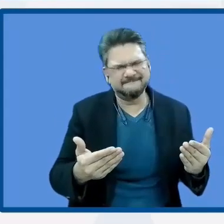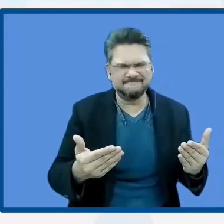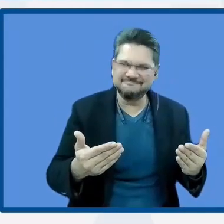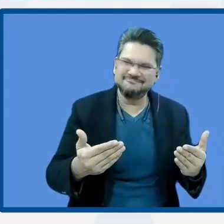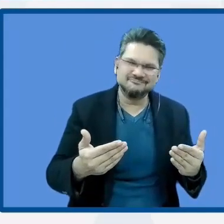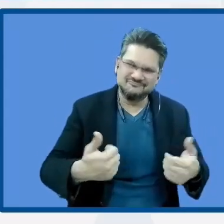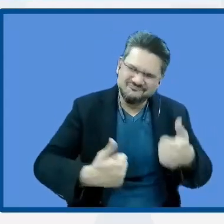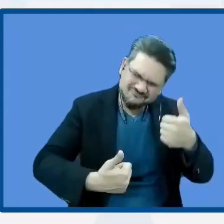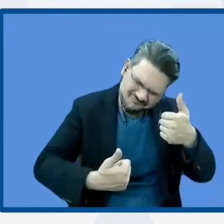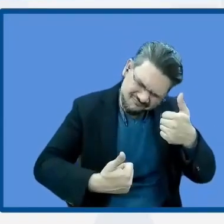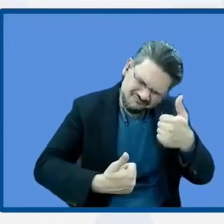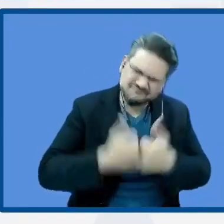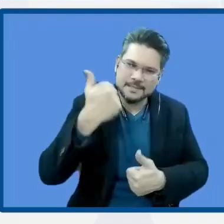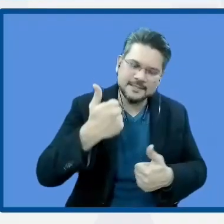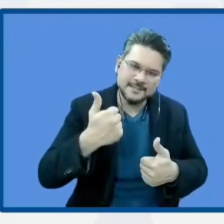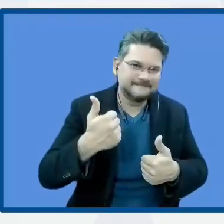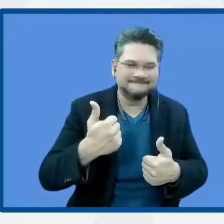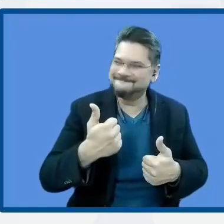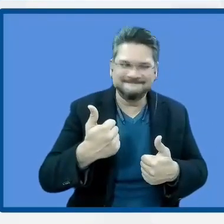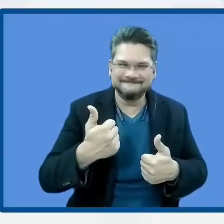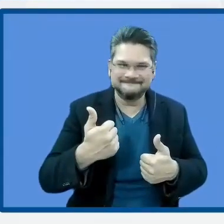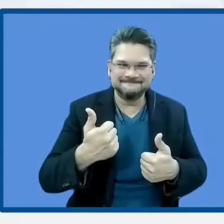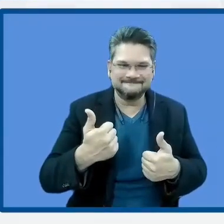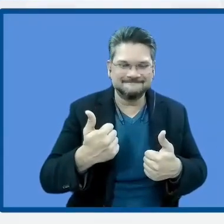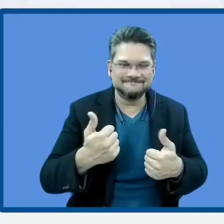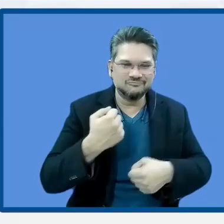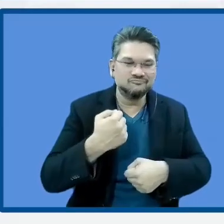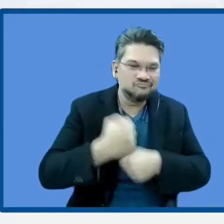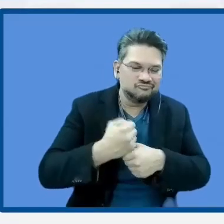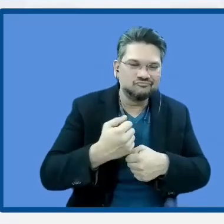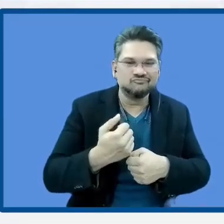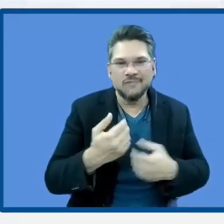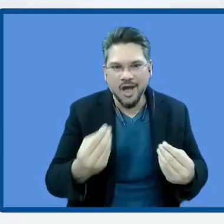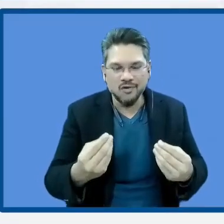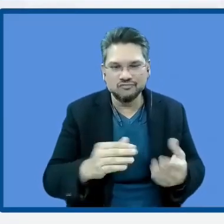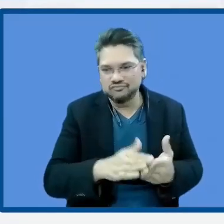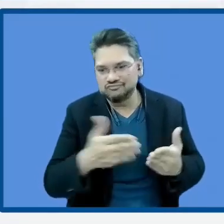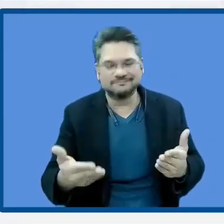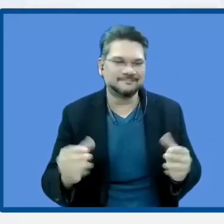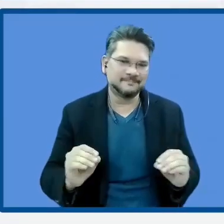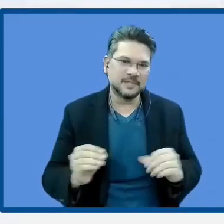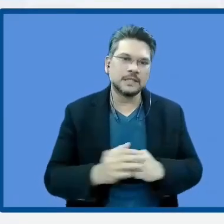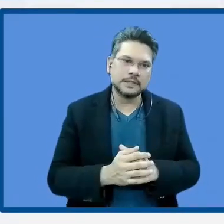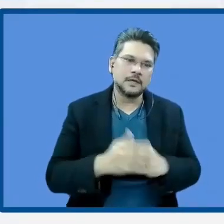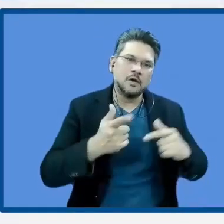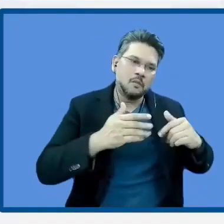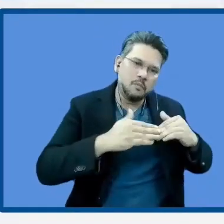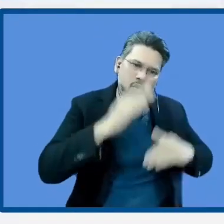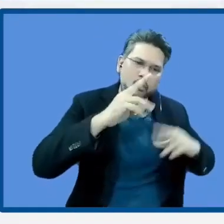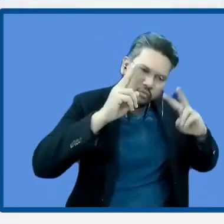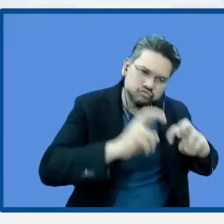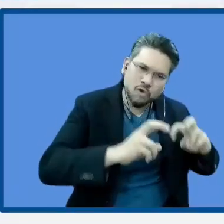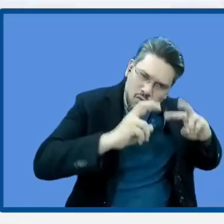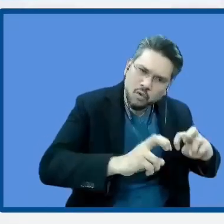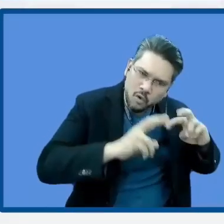been dedicated to research, but they not necessarily meet their goal or